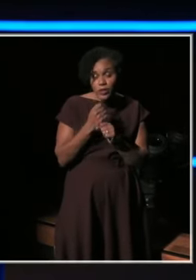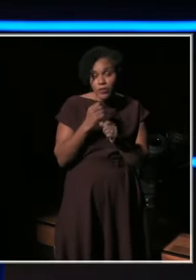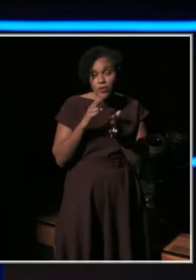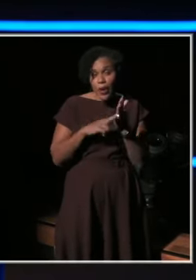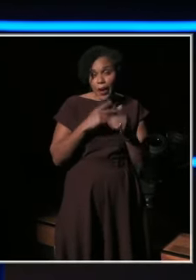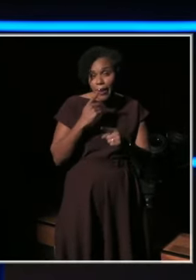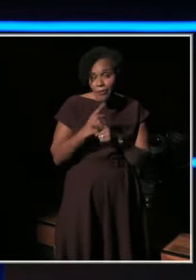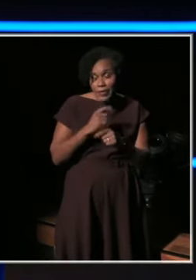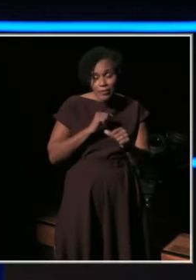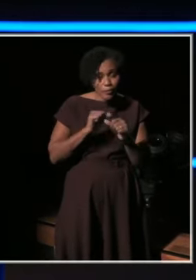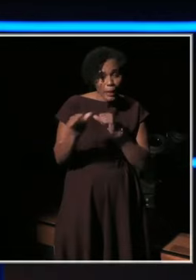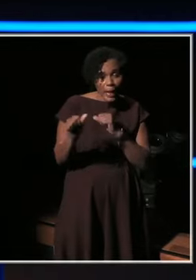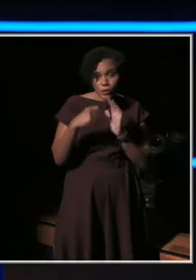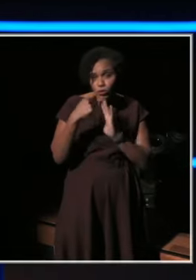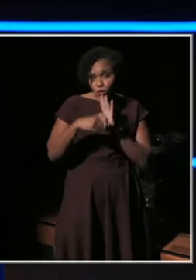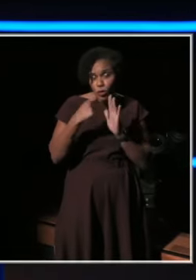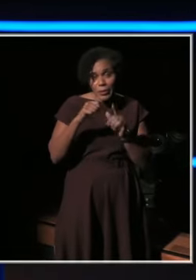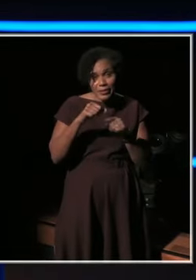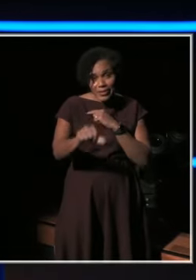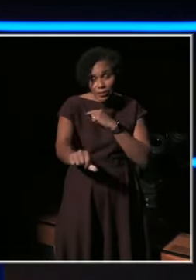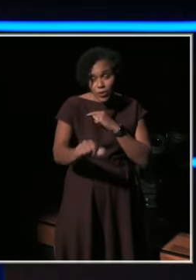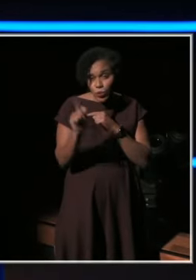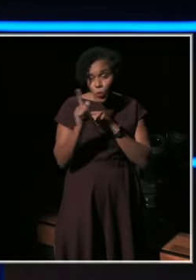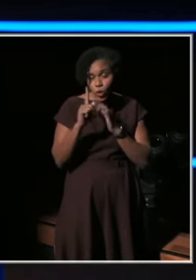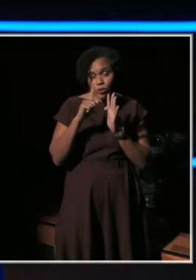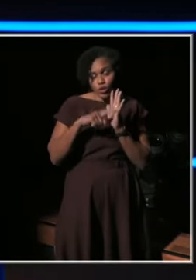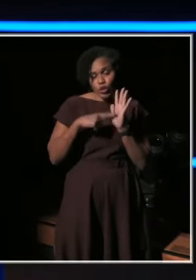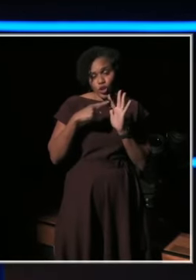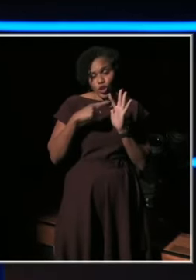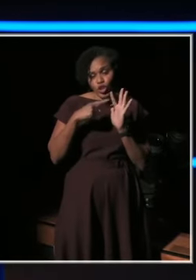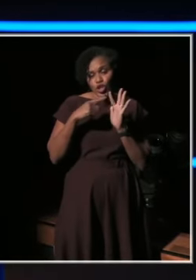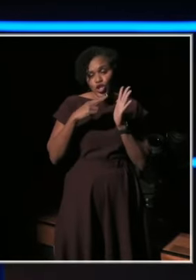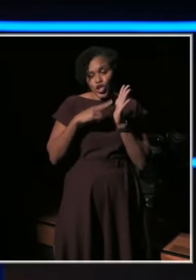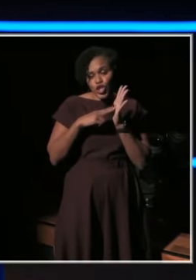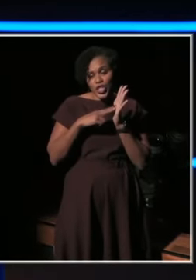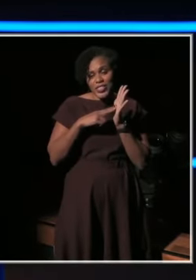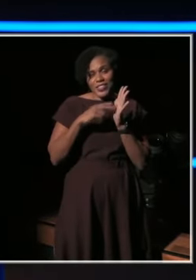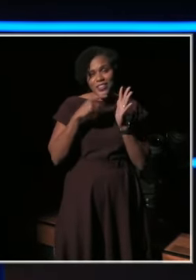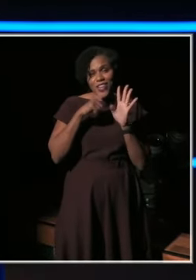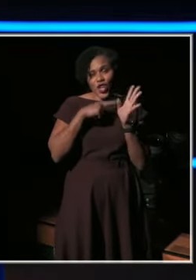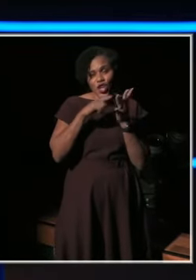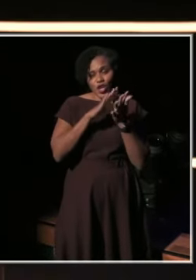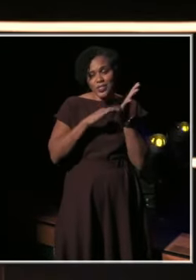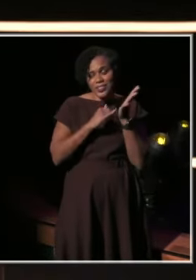Netflix Best Documentary Series goes to Genius, a Kanye trilogy.